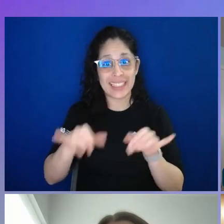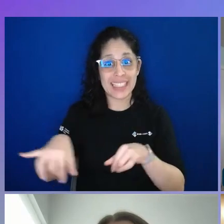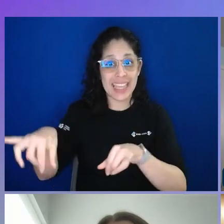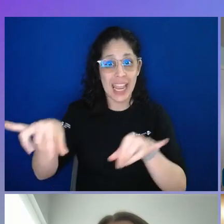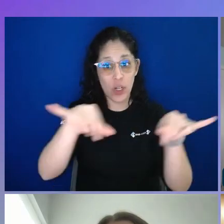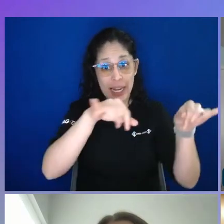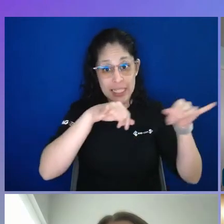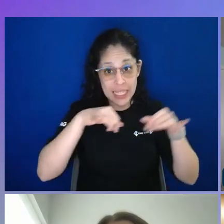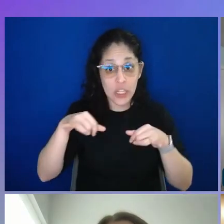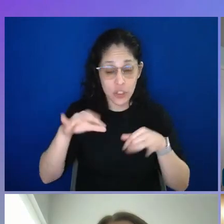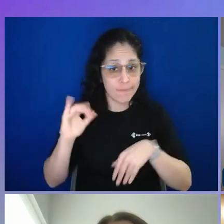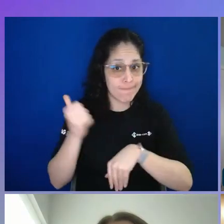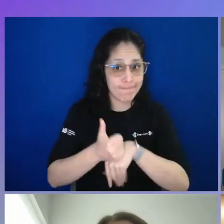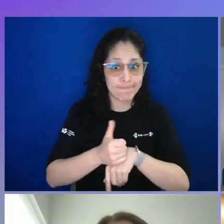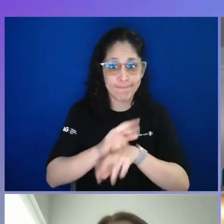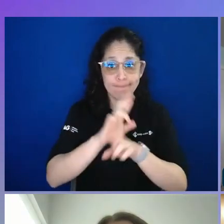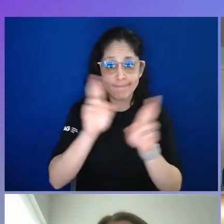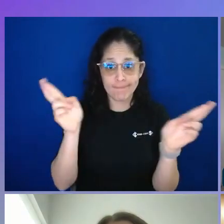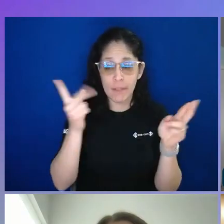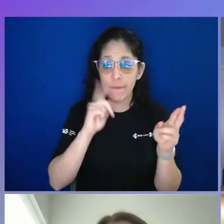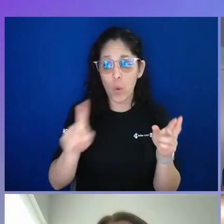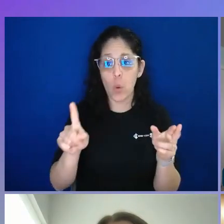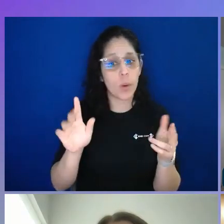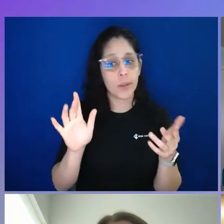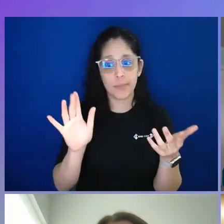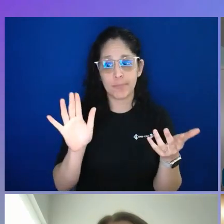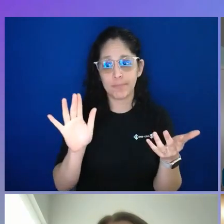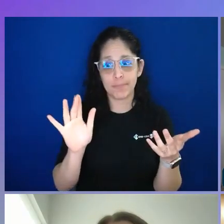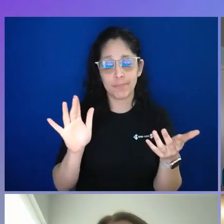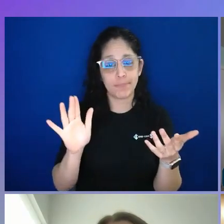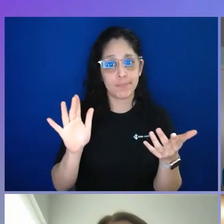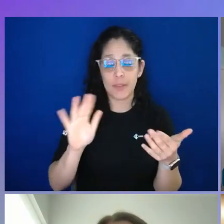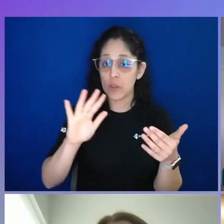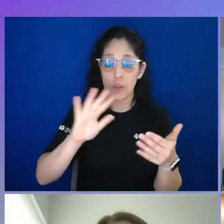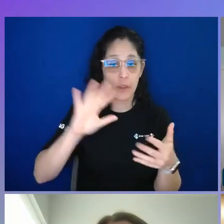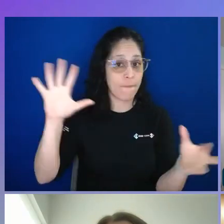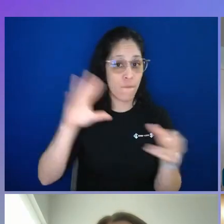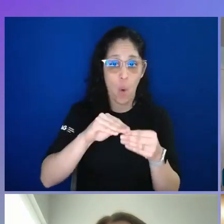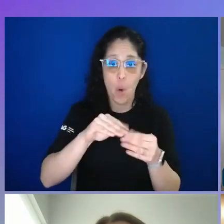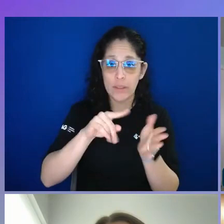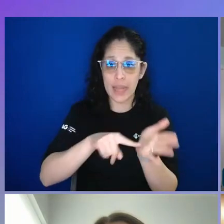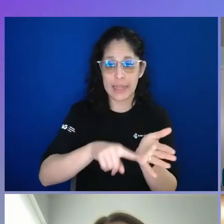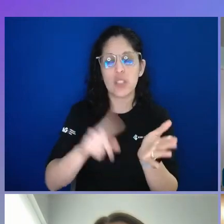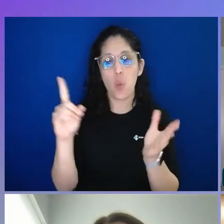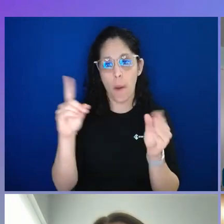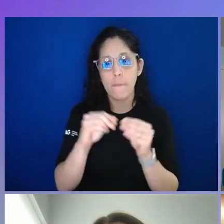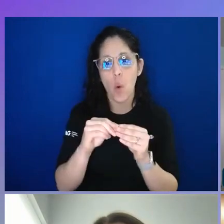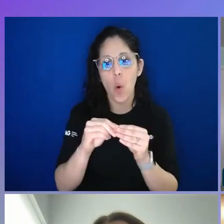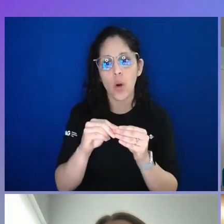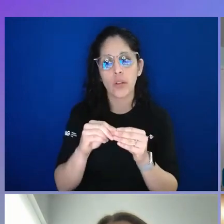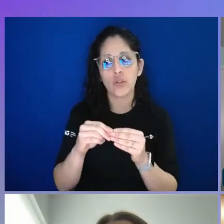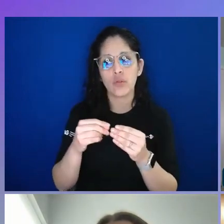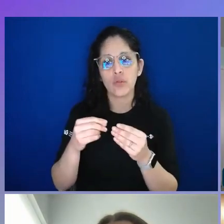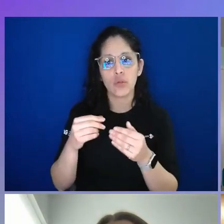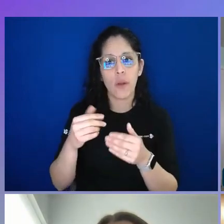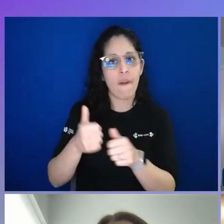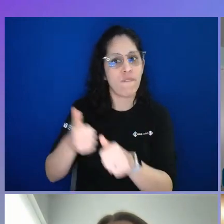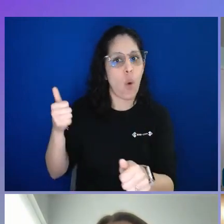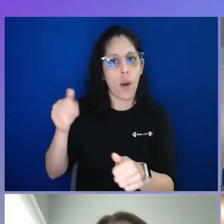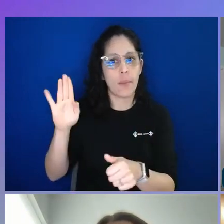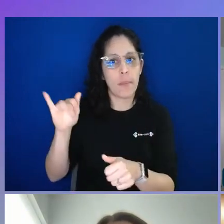standardizations across the study is another way to keep your biases in check.